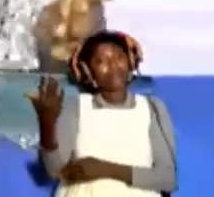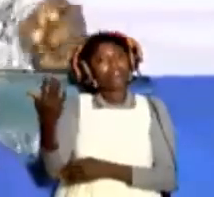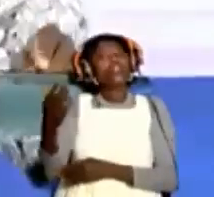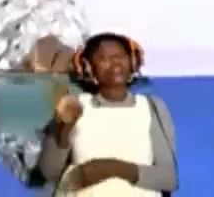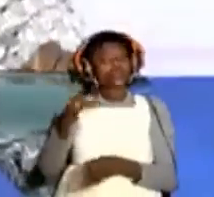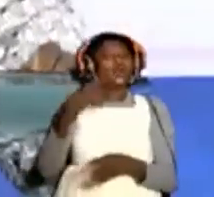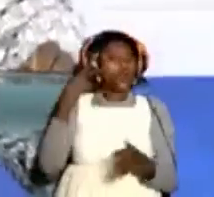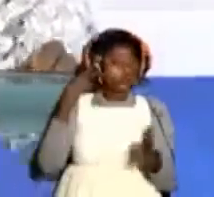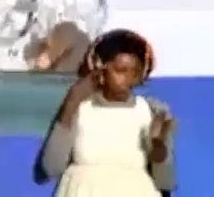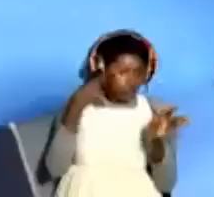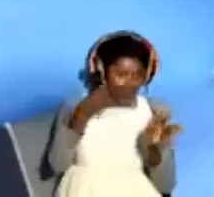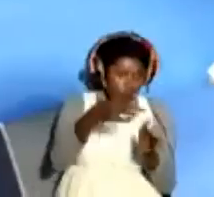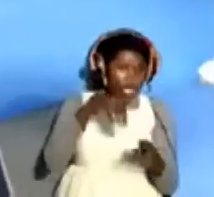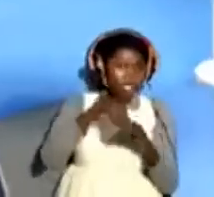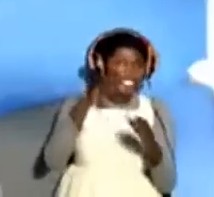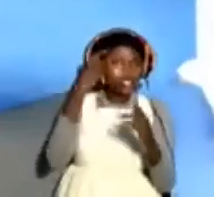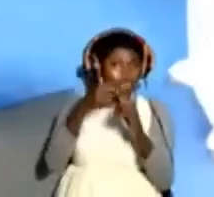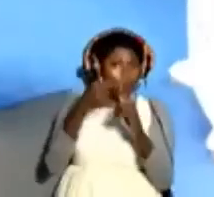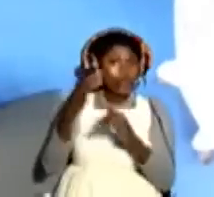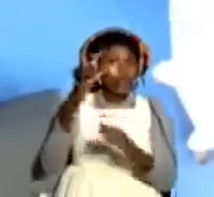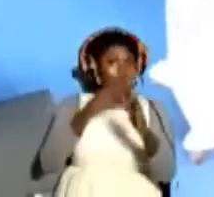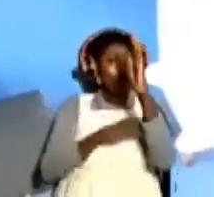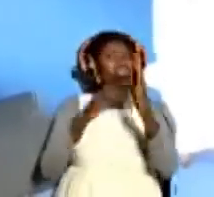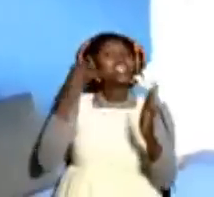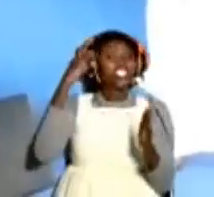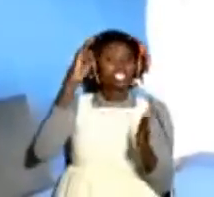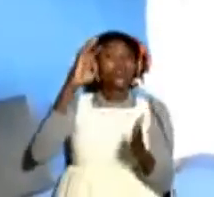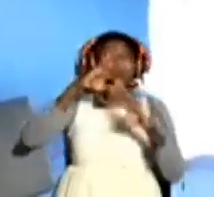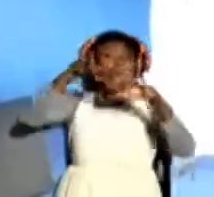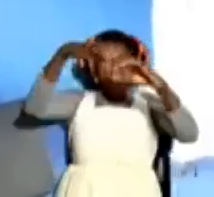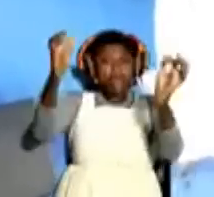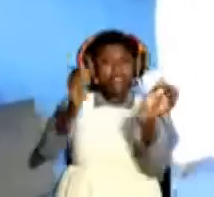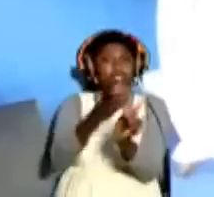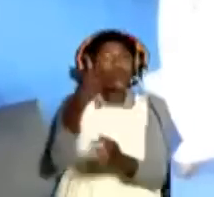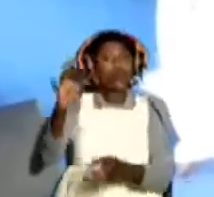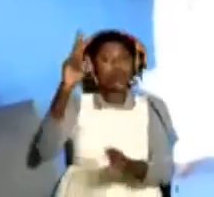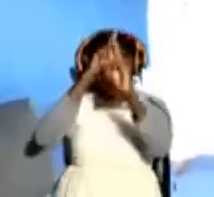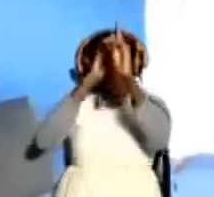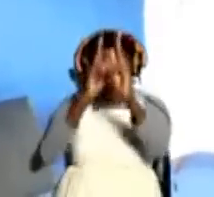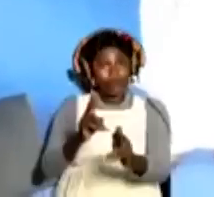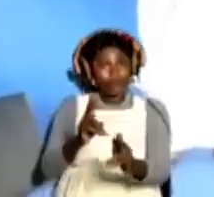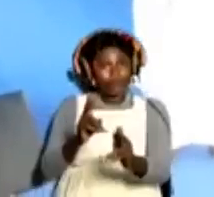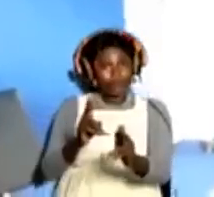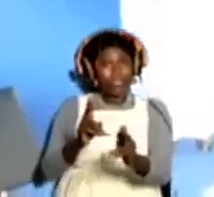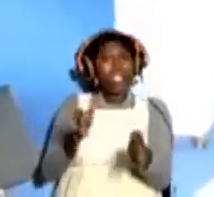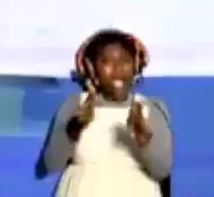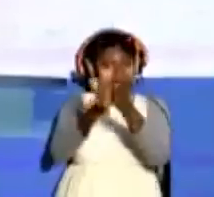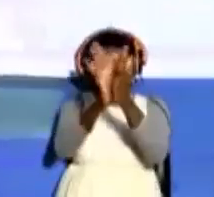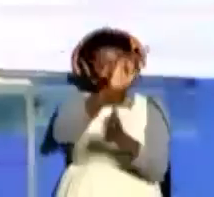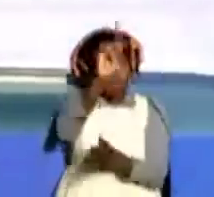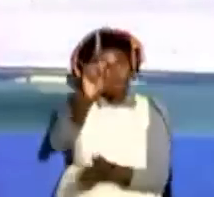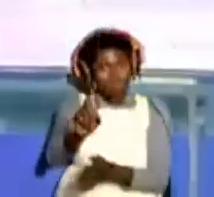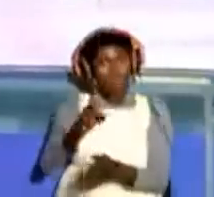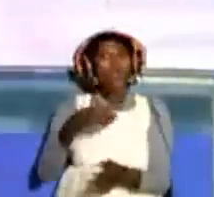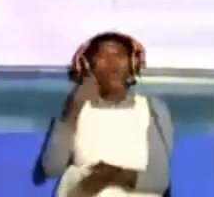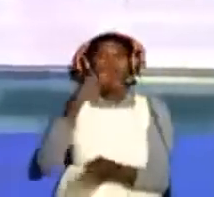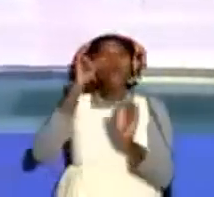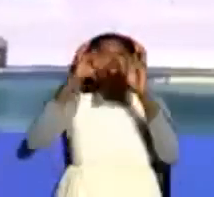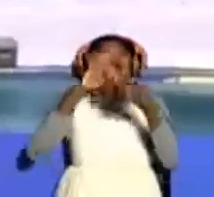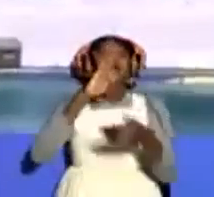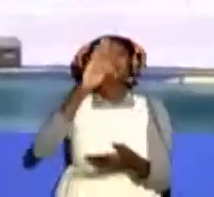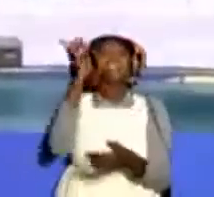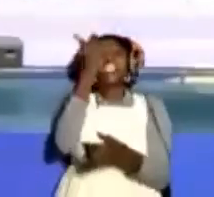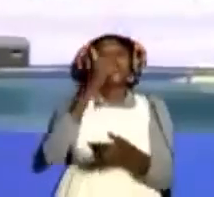look at the word of God. He shall be a vessel unto honor. Let me ask you, who can be a vessel